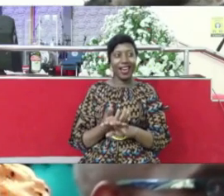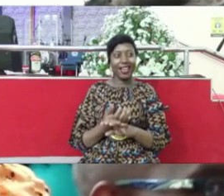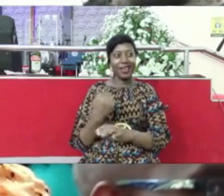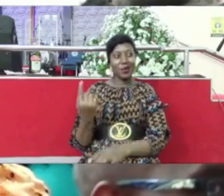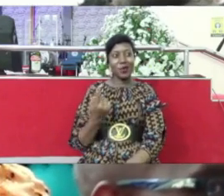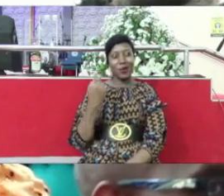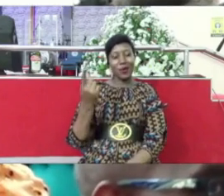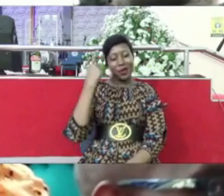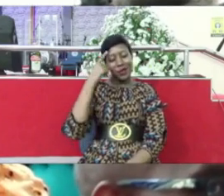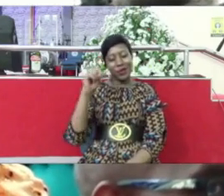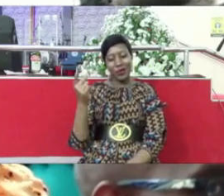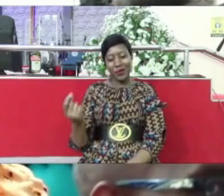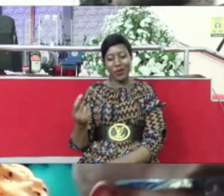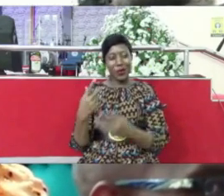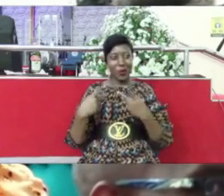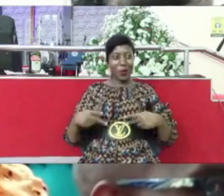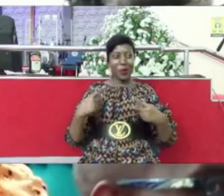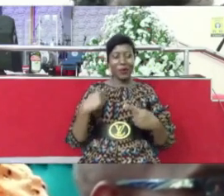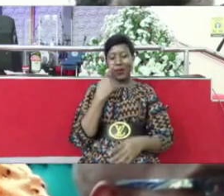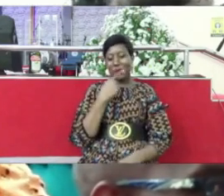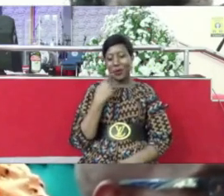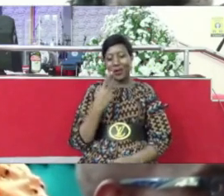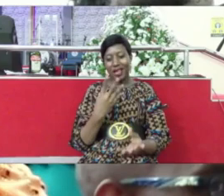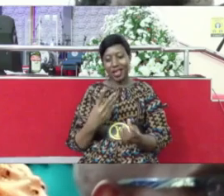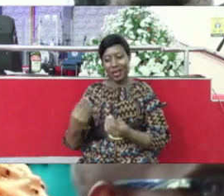trouser, red short.